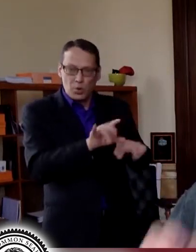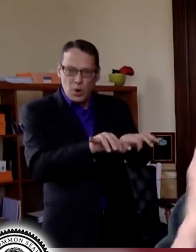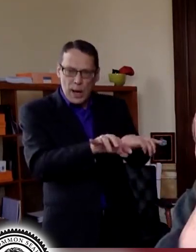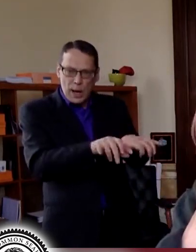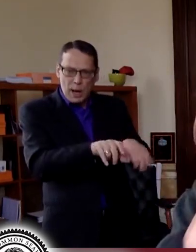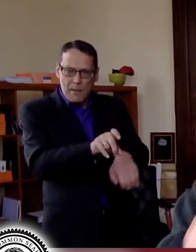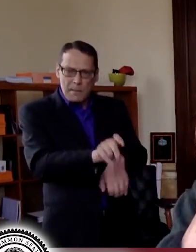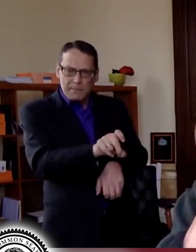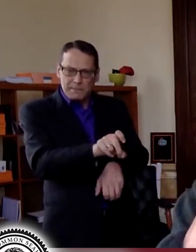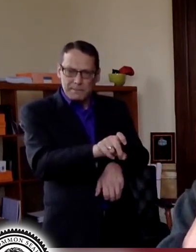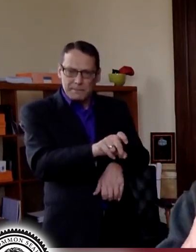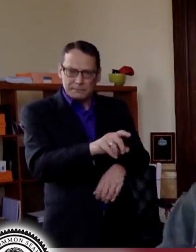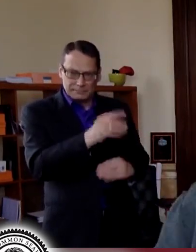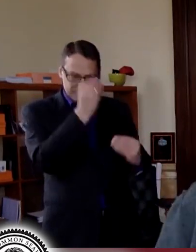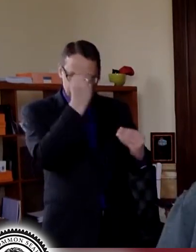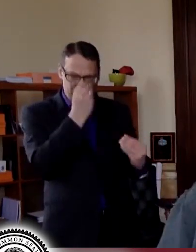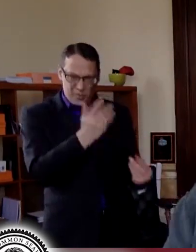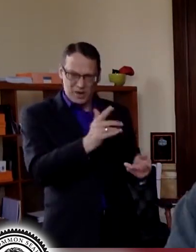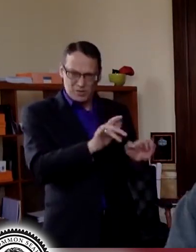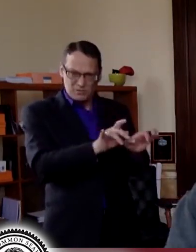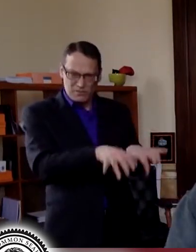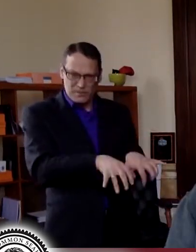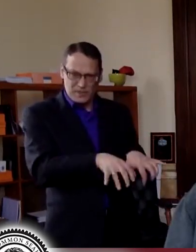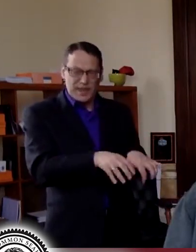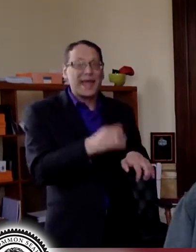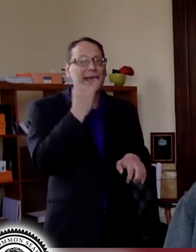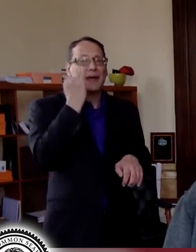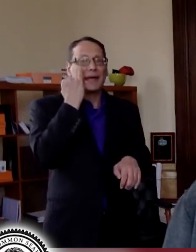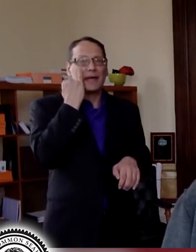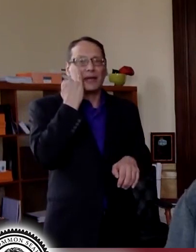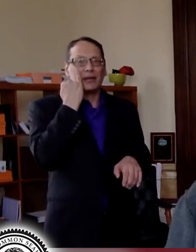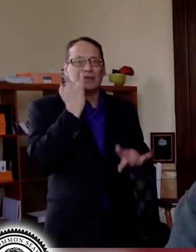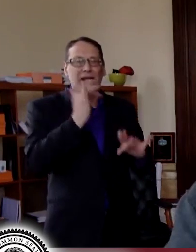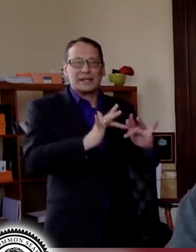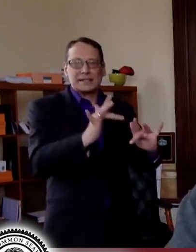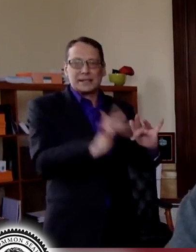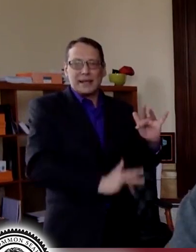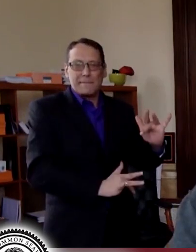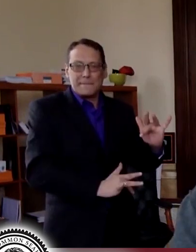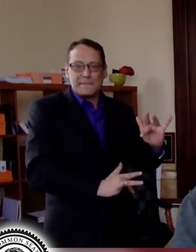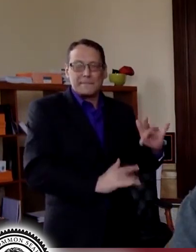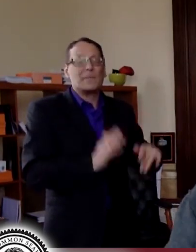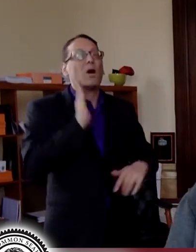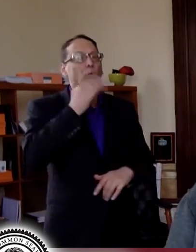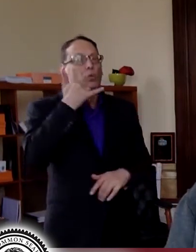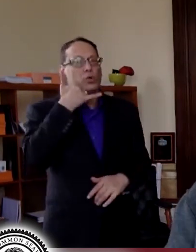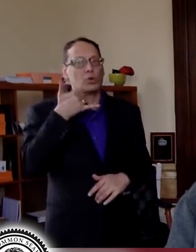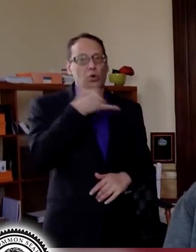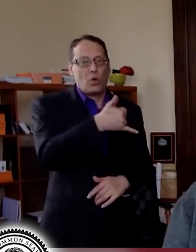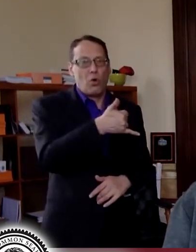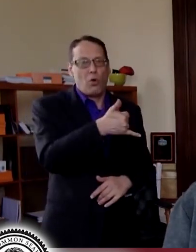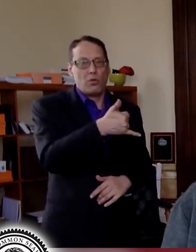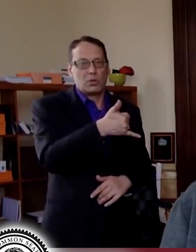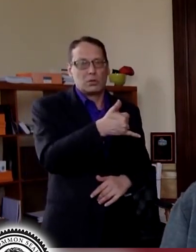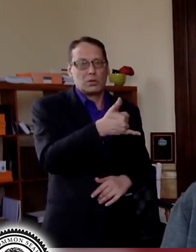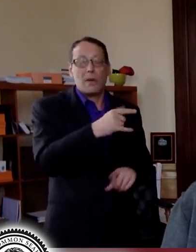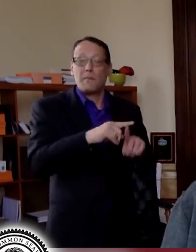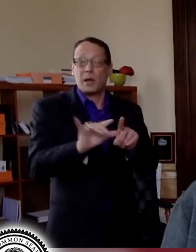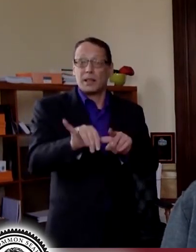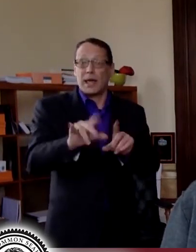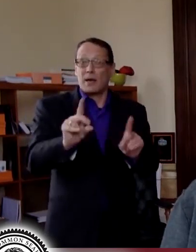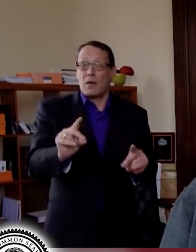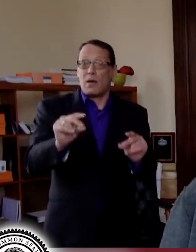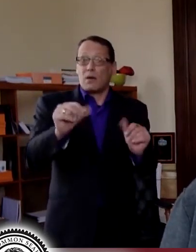and record the information. Now, if you fail to do that, then they'll be calling you on the telephone. But that automated